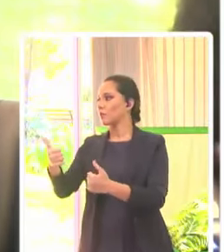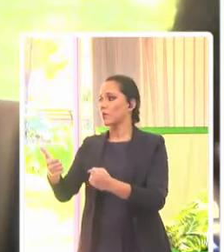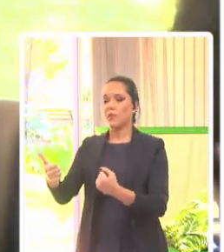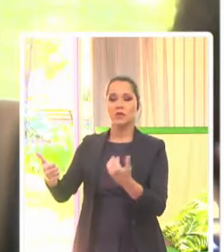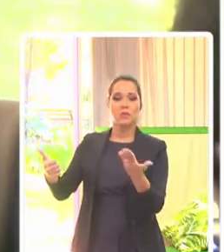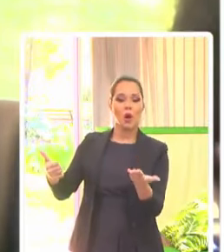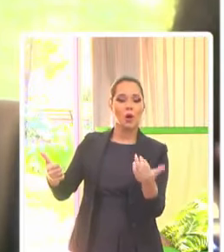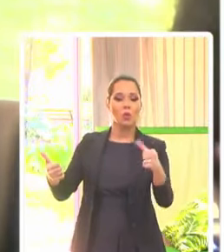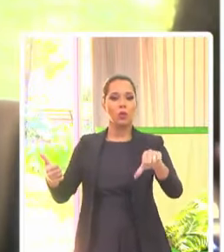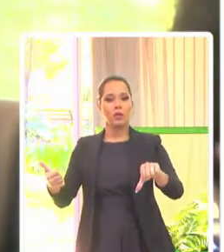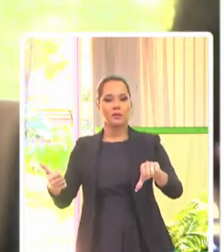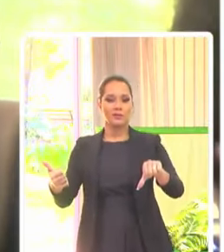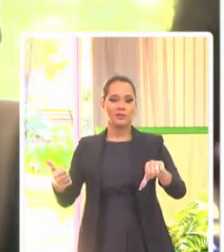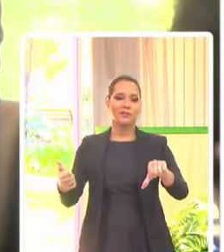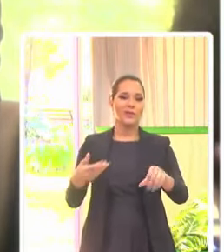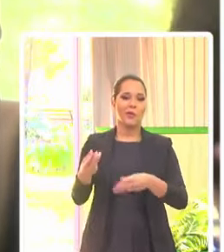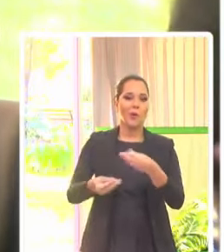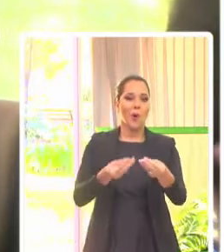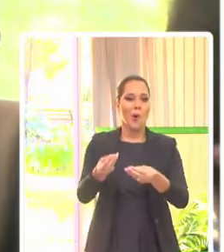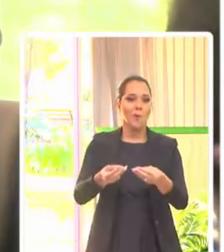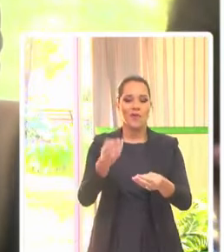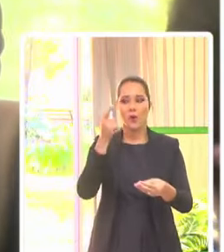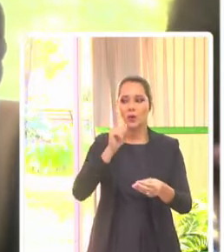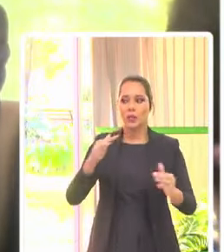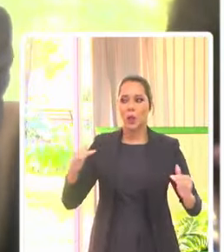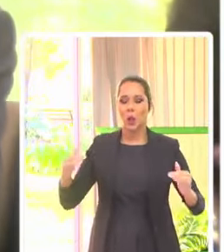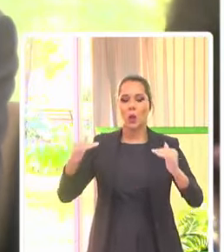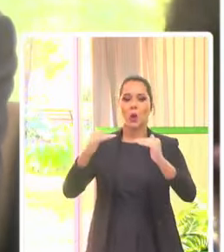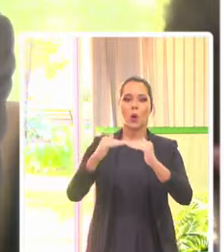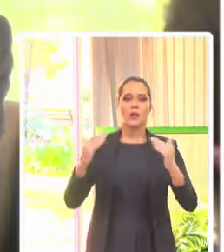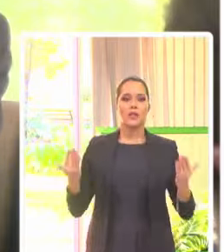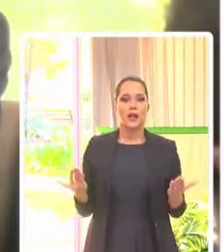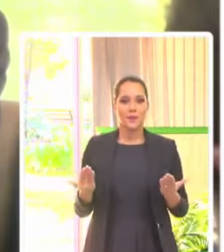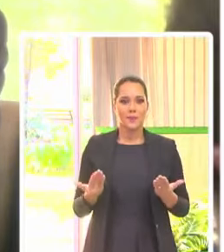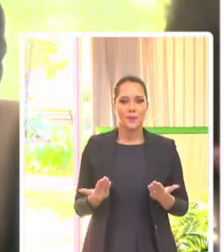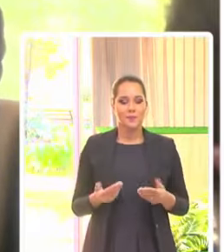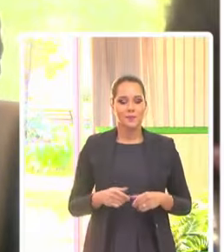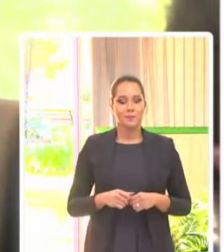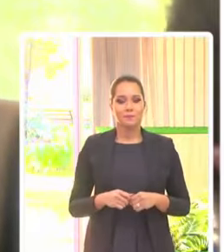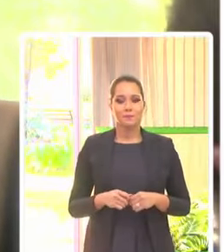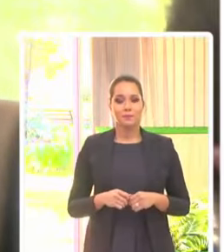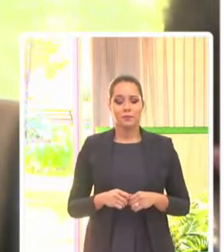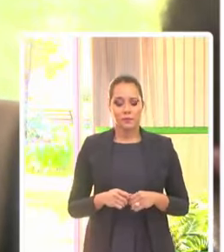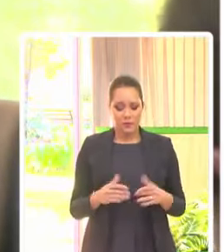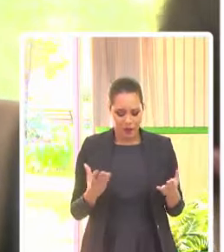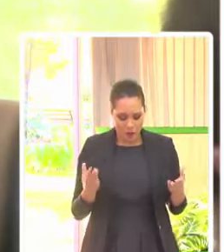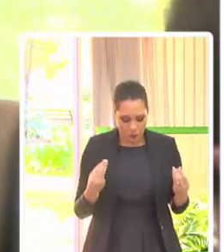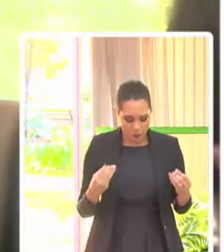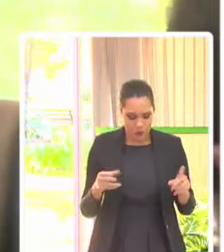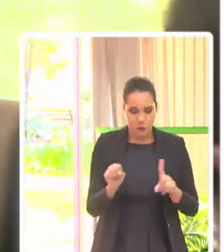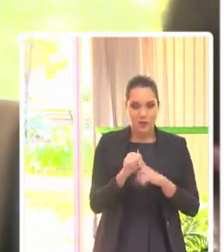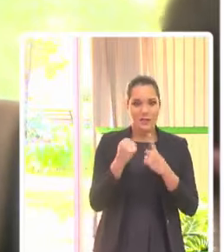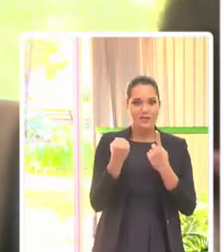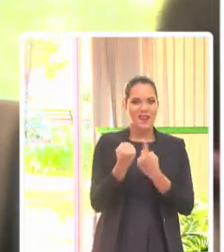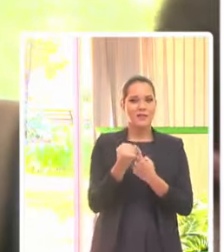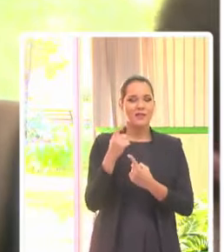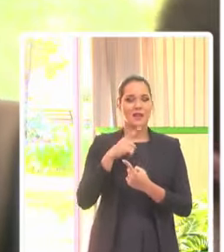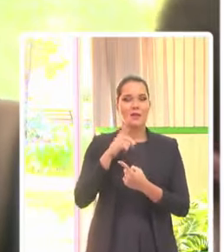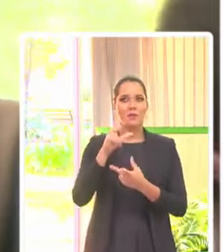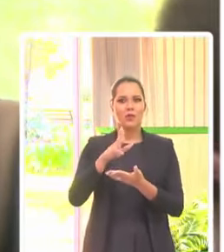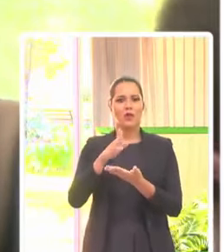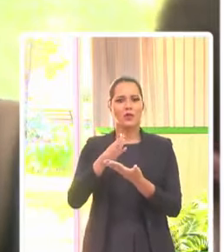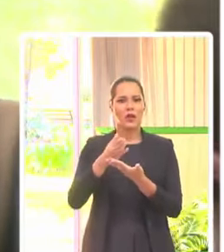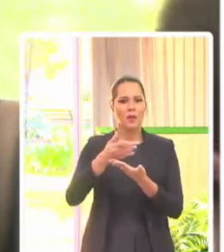groups? How do you, a lot of societies are still very either patriarchal or, you know, like, so again, they would marginalize